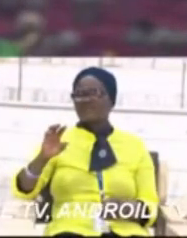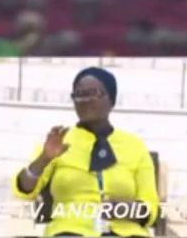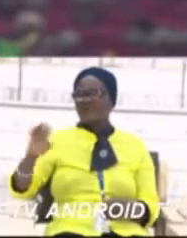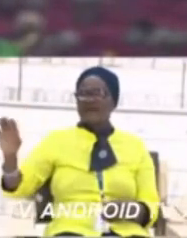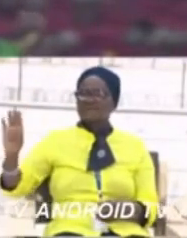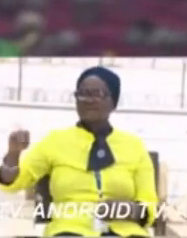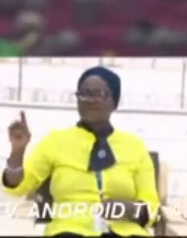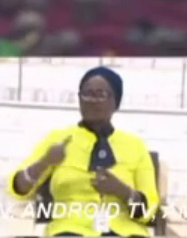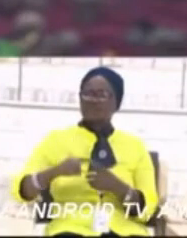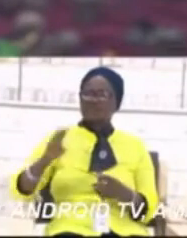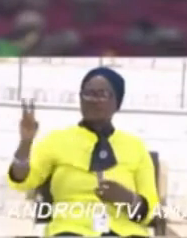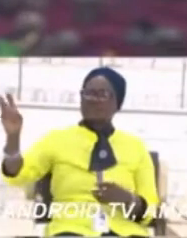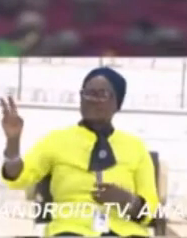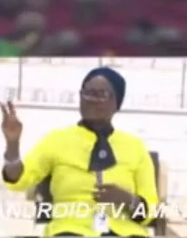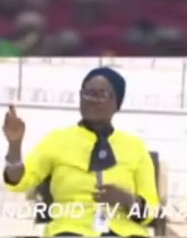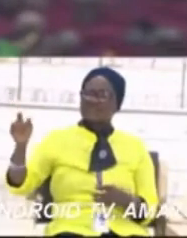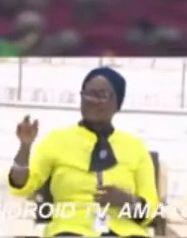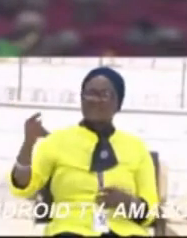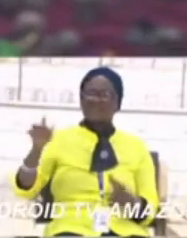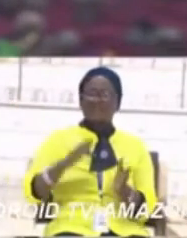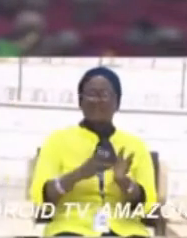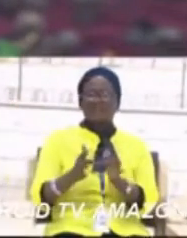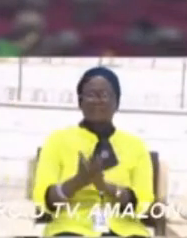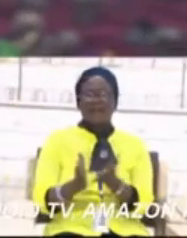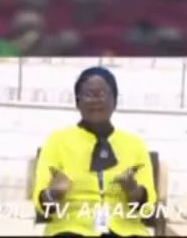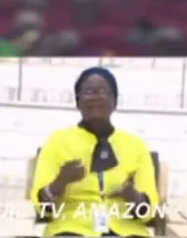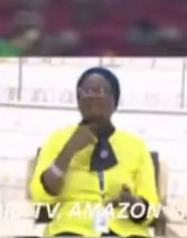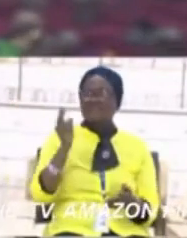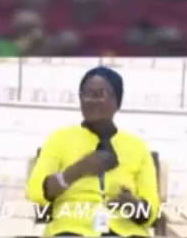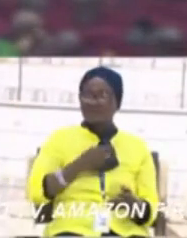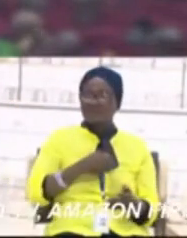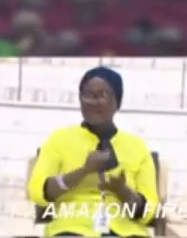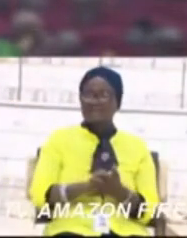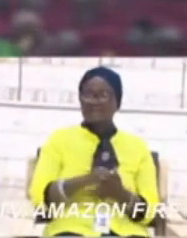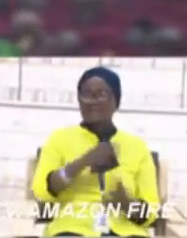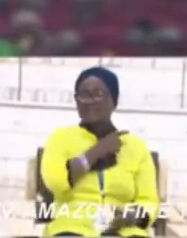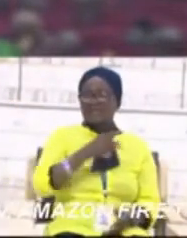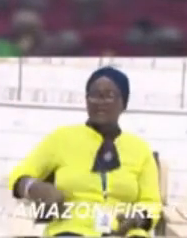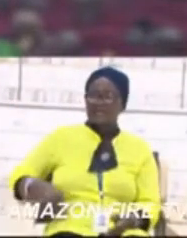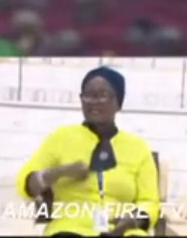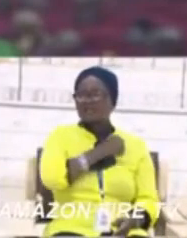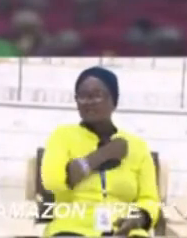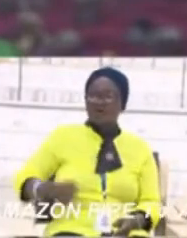16, the Bible tells us that King Saul slept,